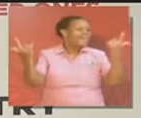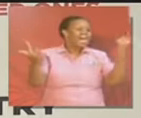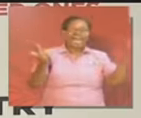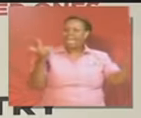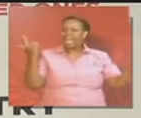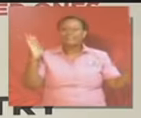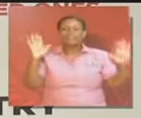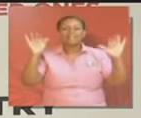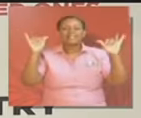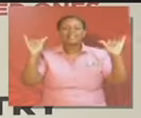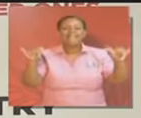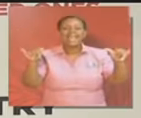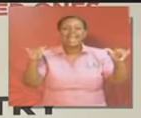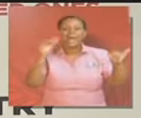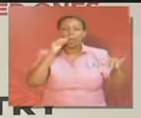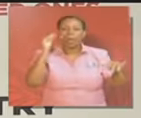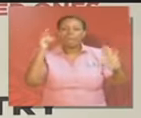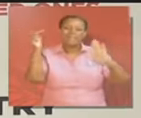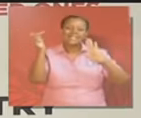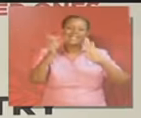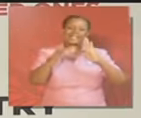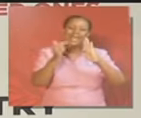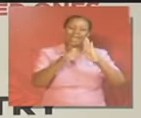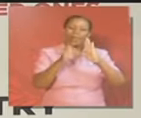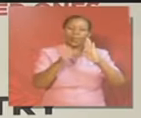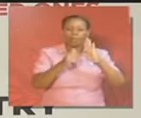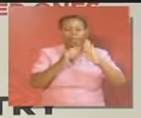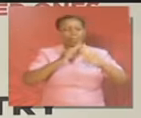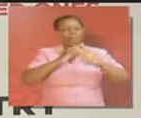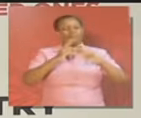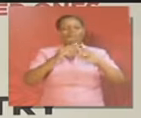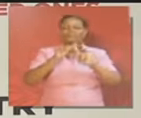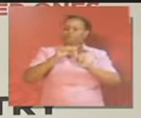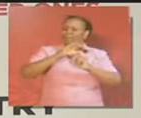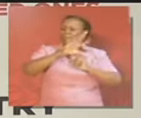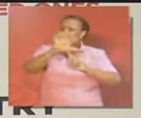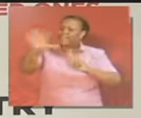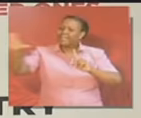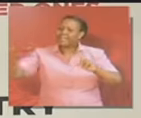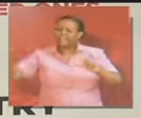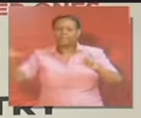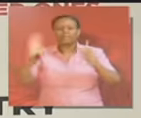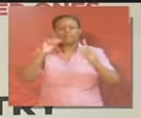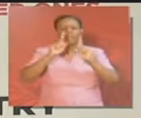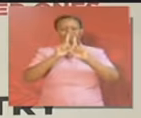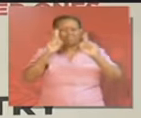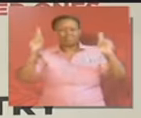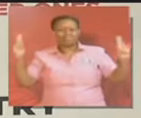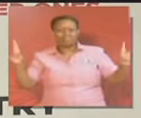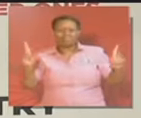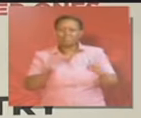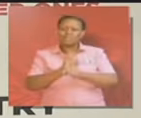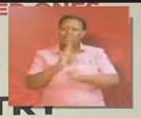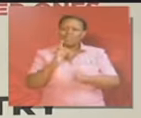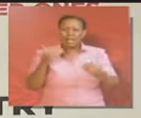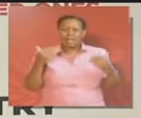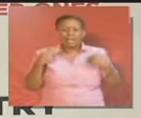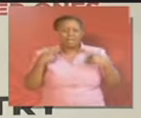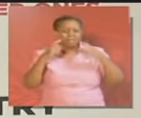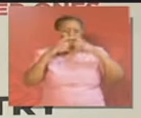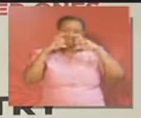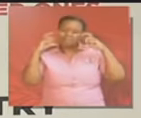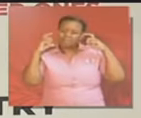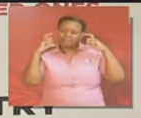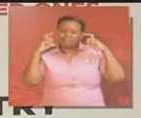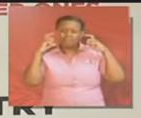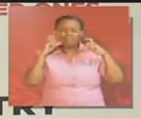population, to avoid crowded spaces, so you're watching your distance, ensure that you're wearing your mask and that those around you are also wearing masks. And one